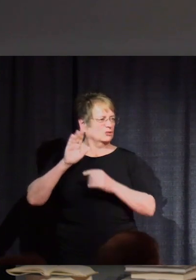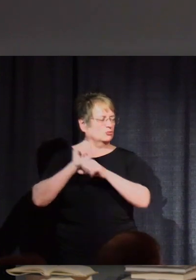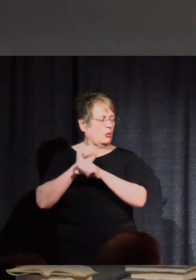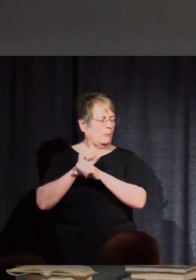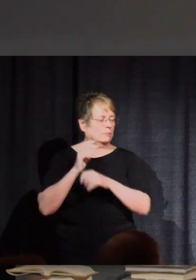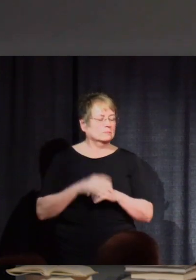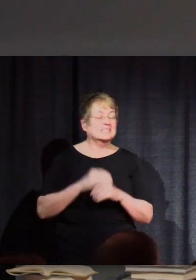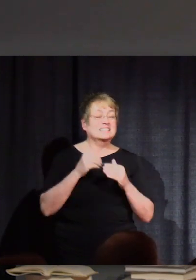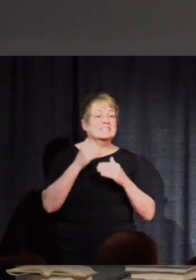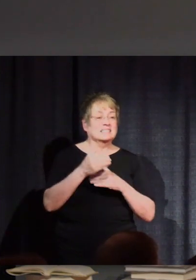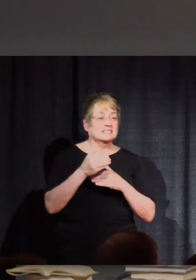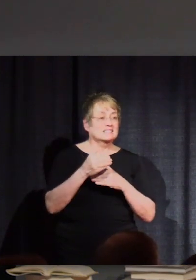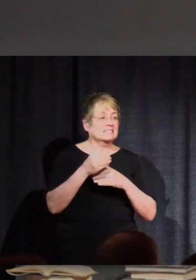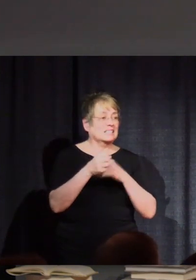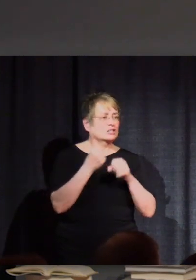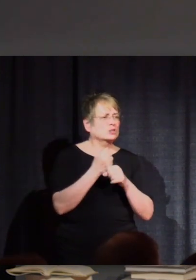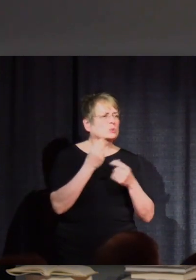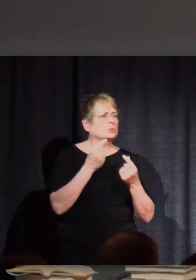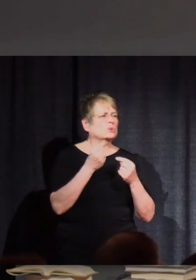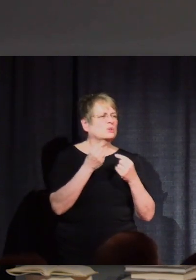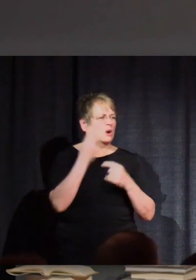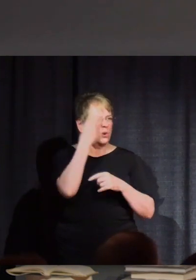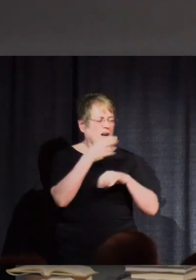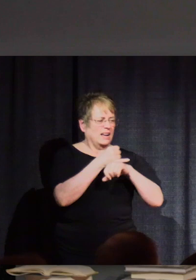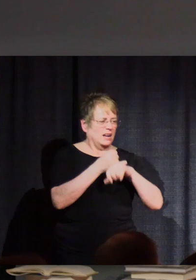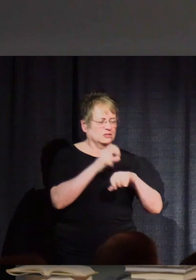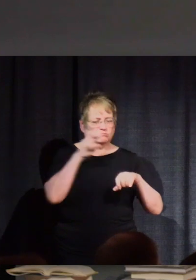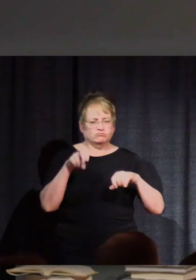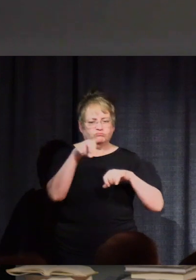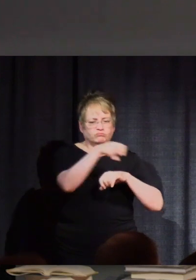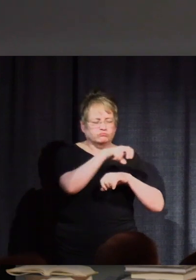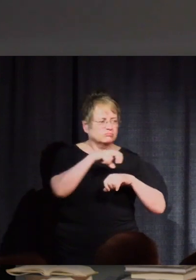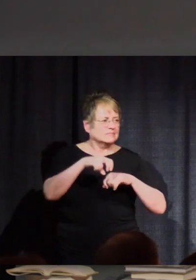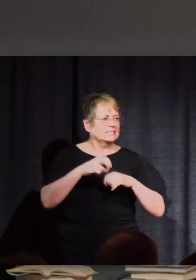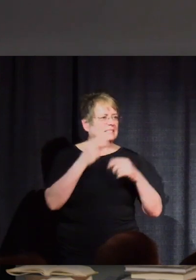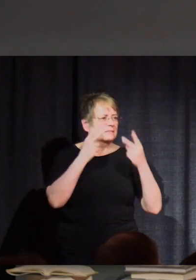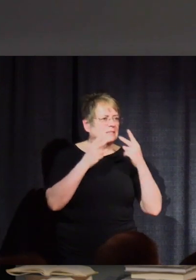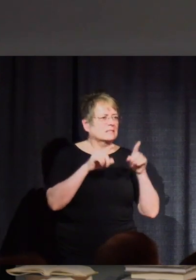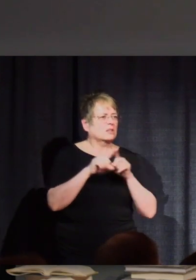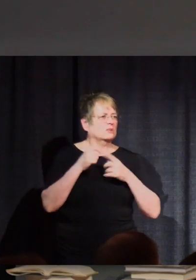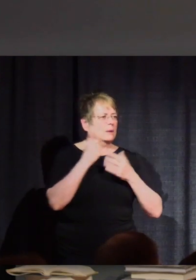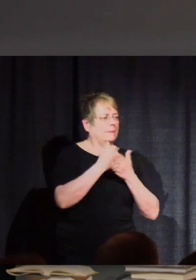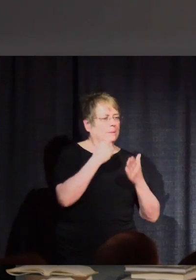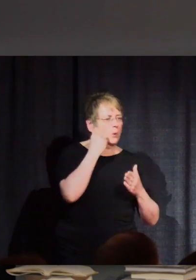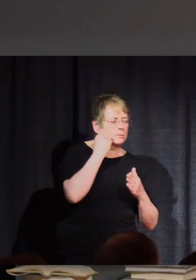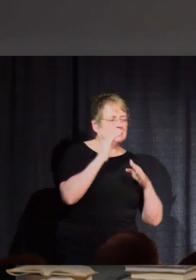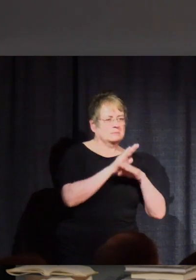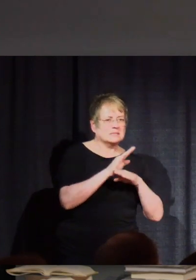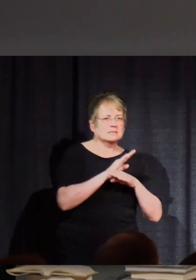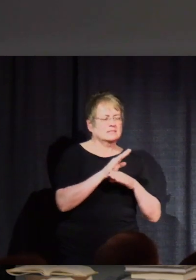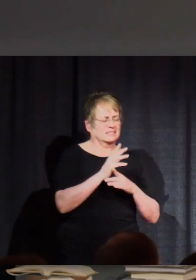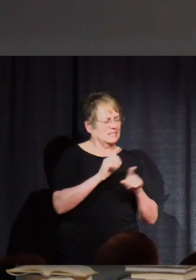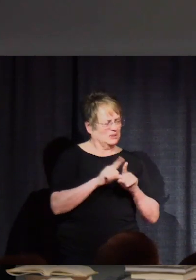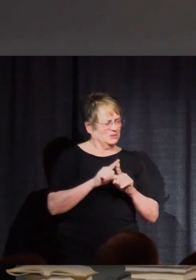I spent the next year traveling between the islands to visit and then eventually help with the home and the business. And I spent a lot of time